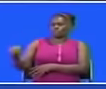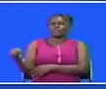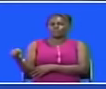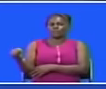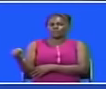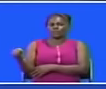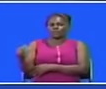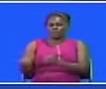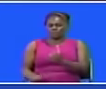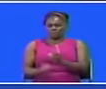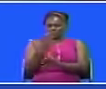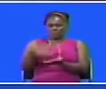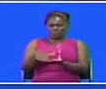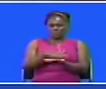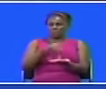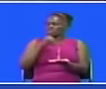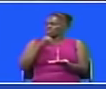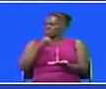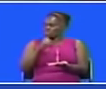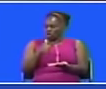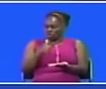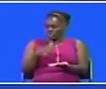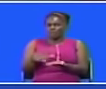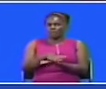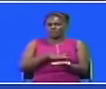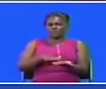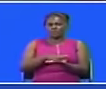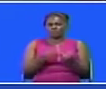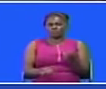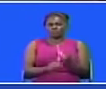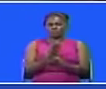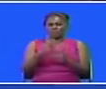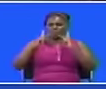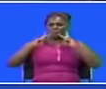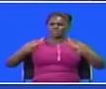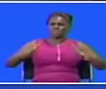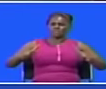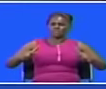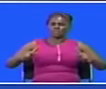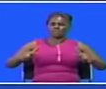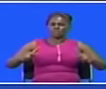The foundations we are talking about must be based on the foundations of peace.